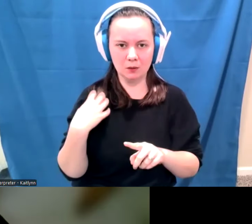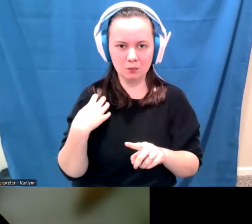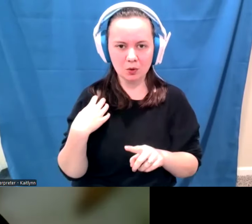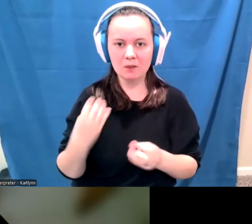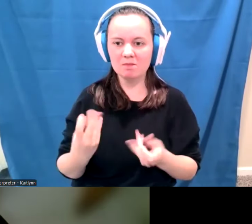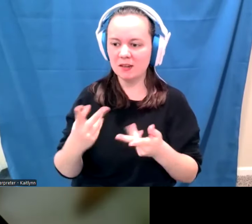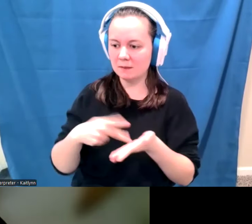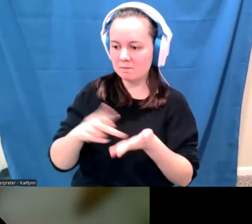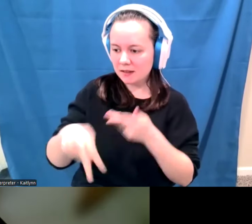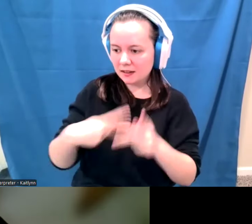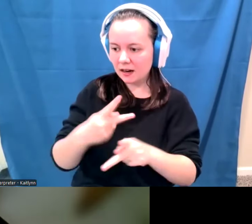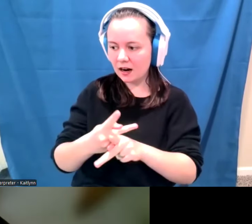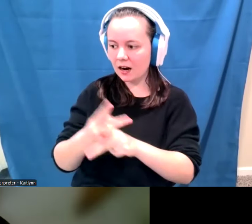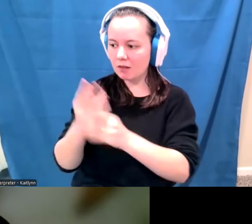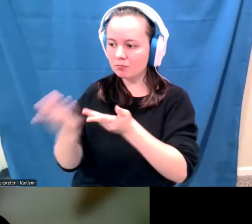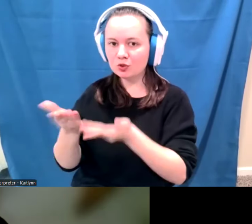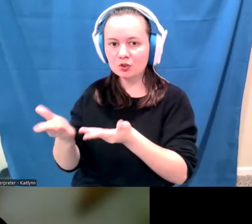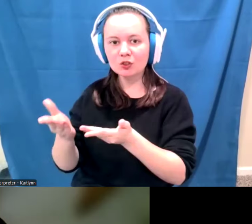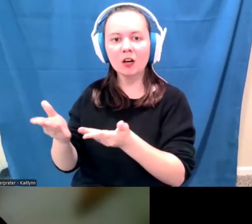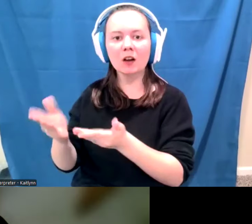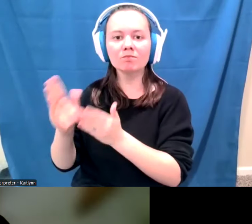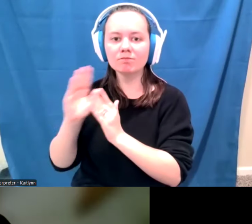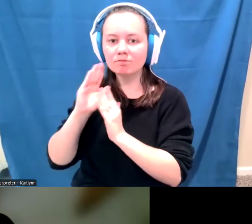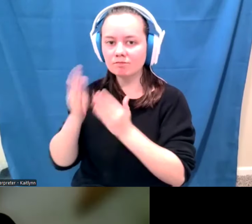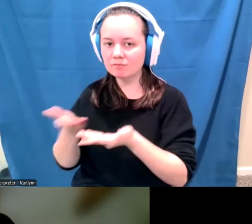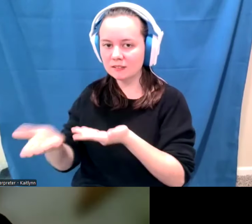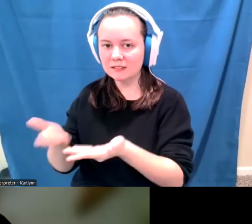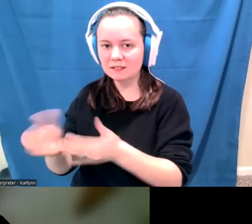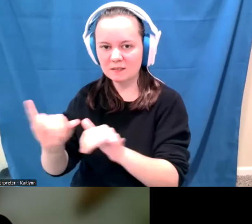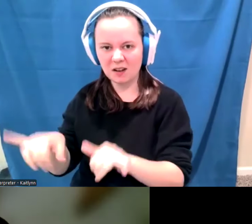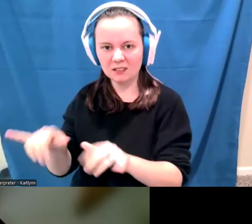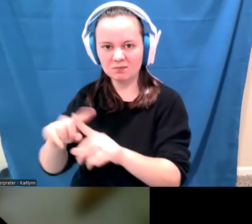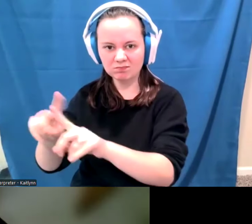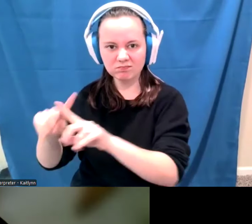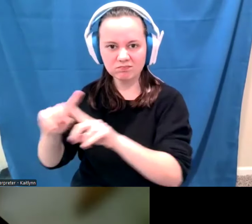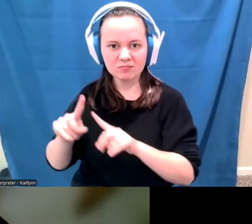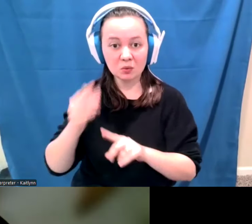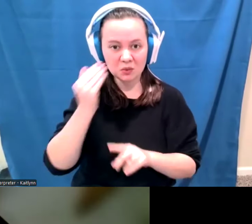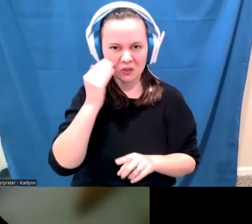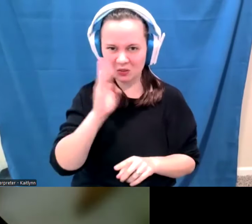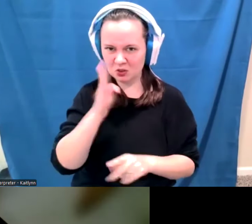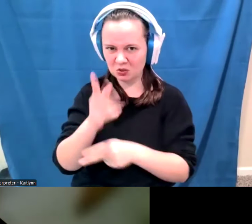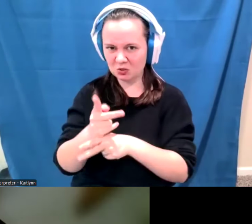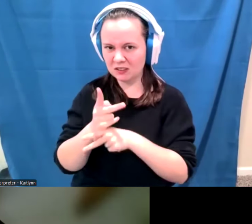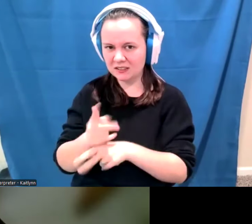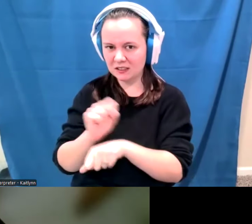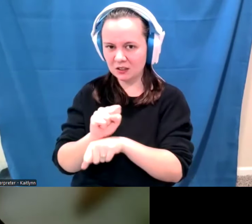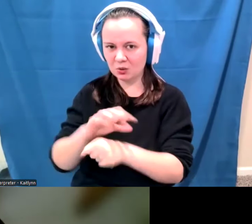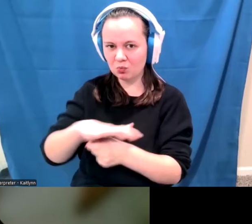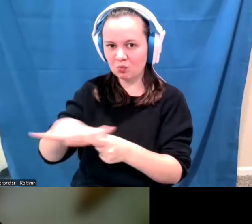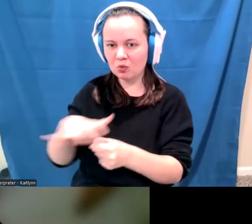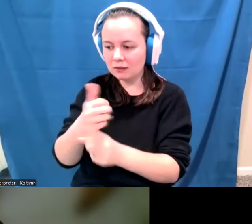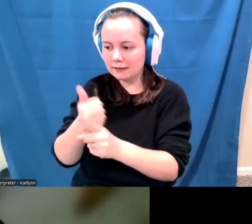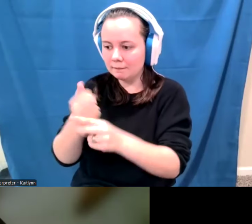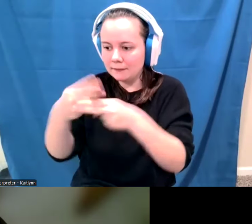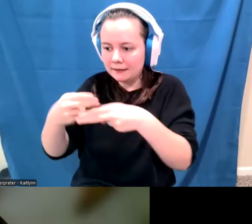service delivery models. And Lisa spoke to this at the beginning. Direct care workers themselves are known by an incredible array